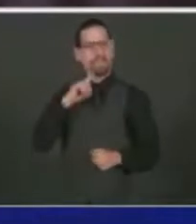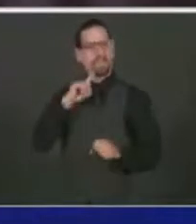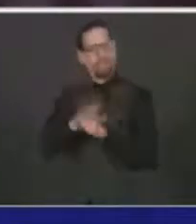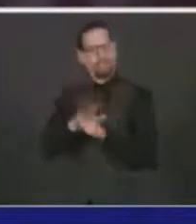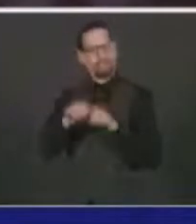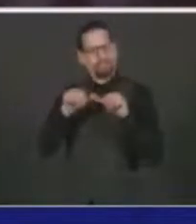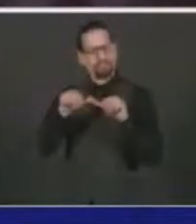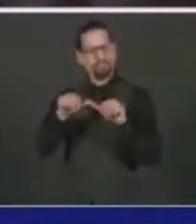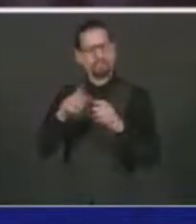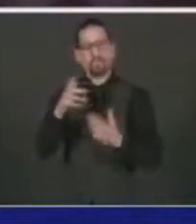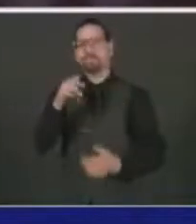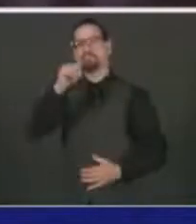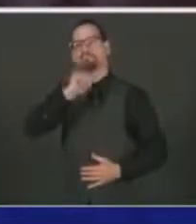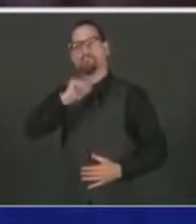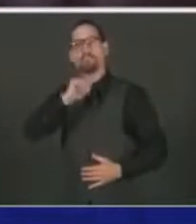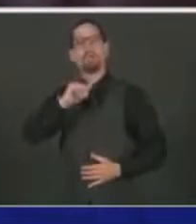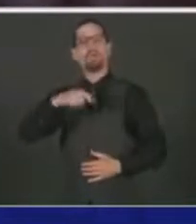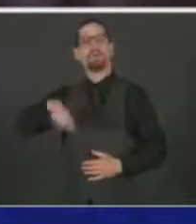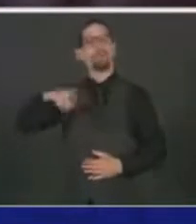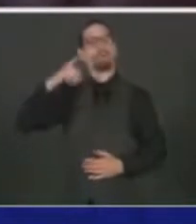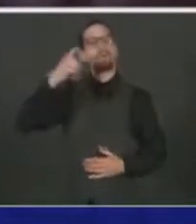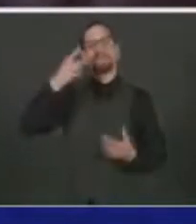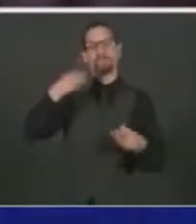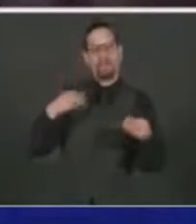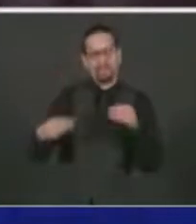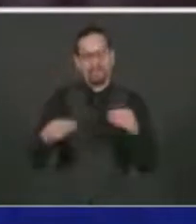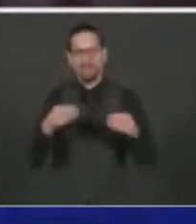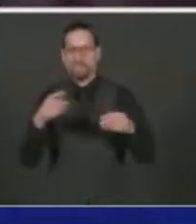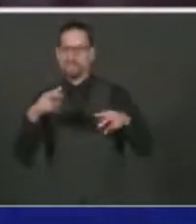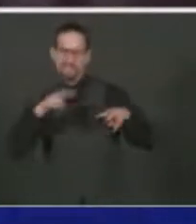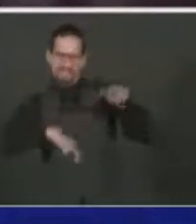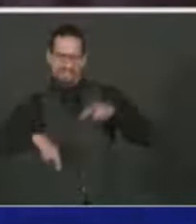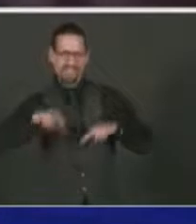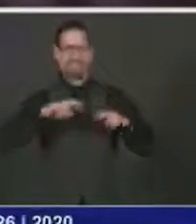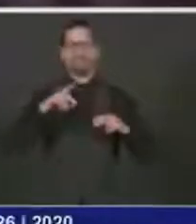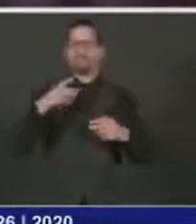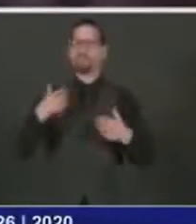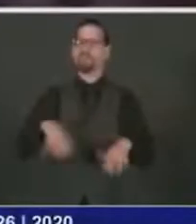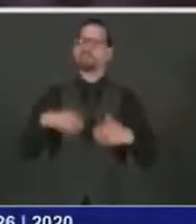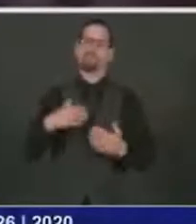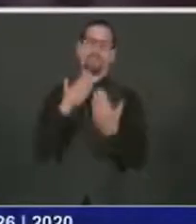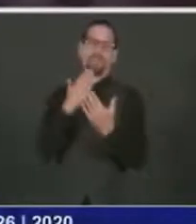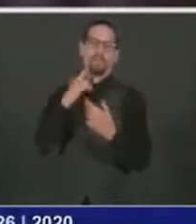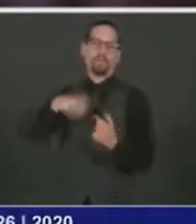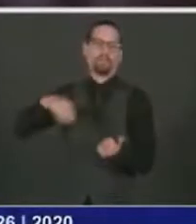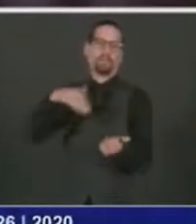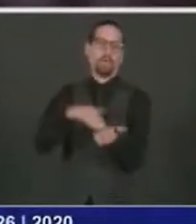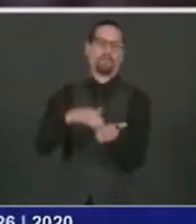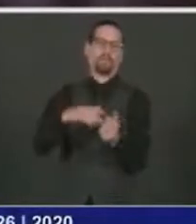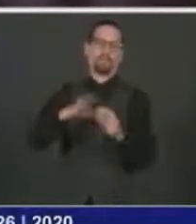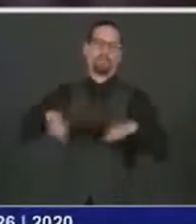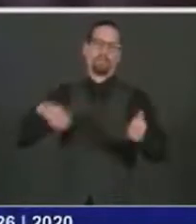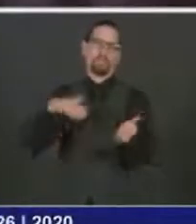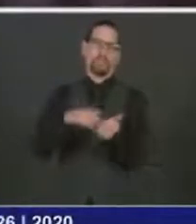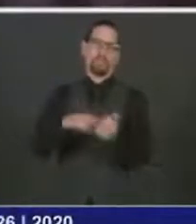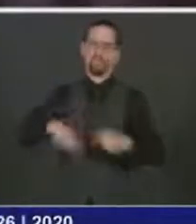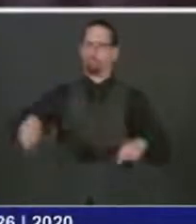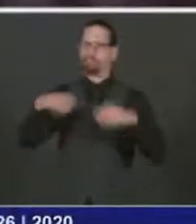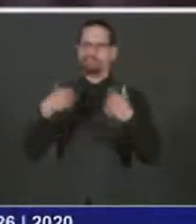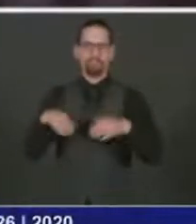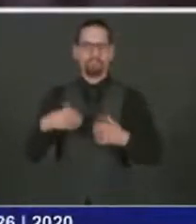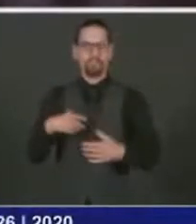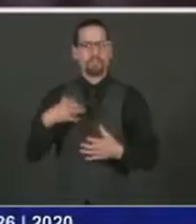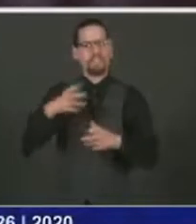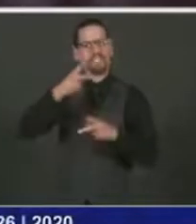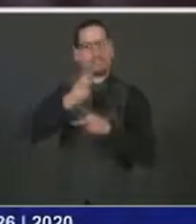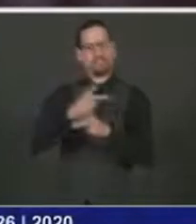our providers have allowed that to happen. So thank you. We definitely want to keep that